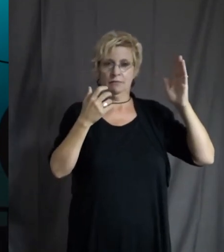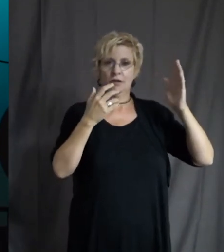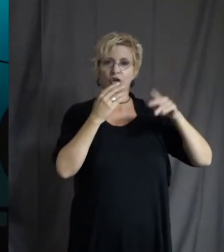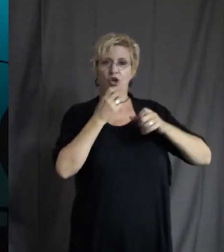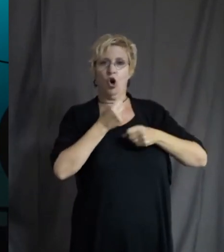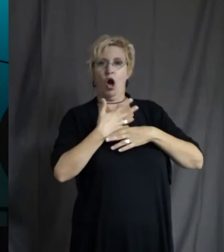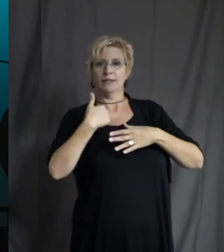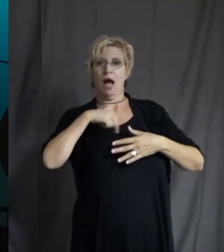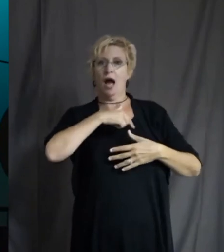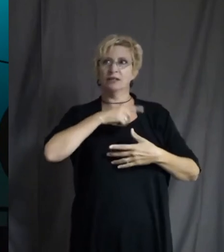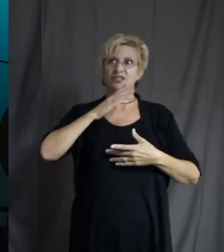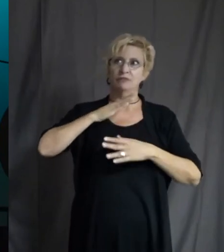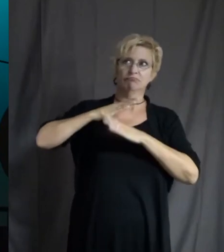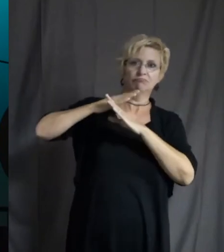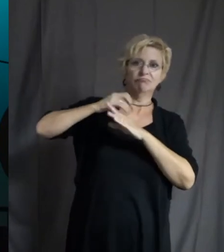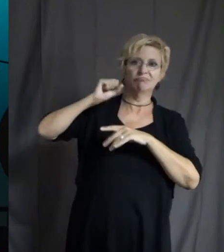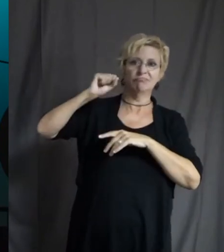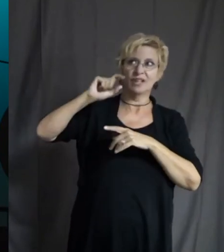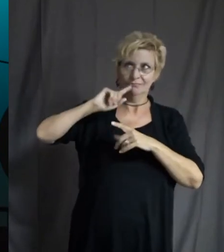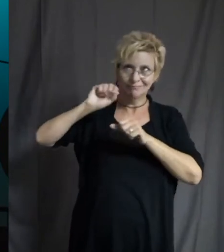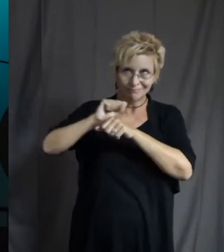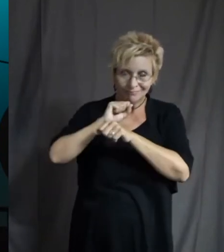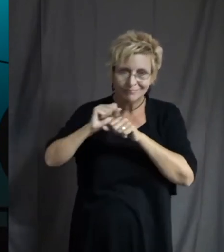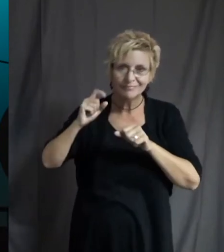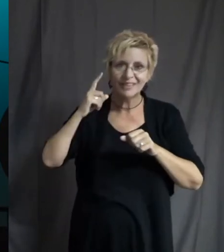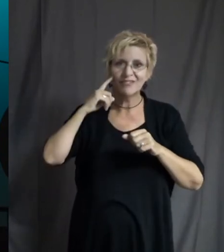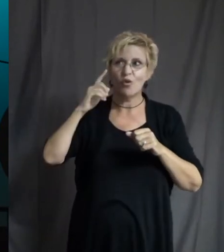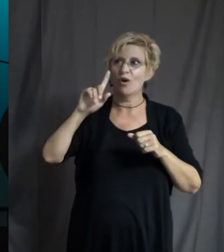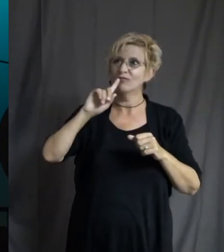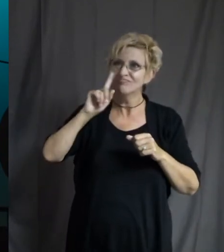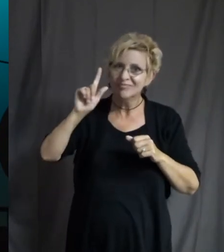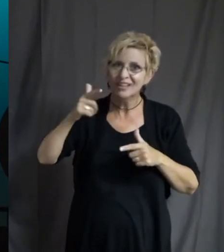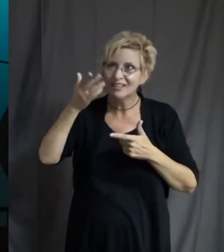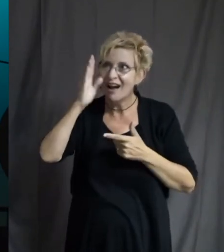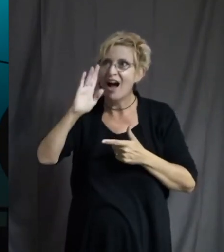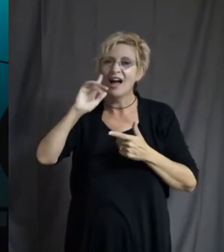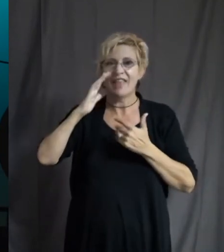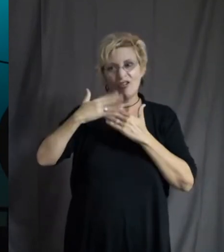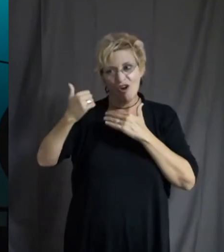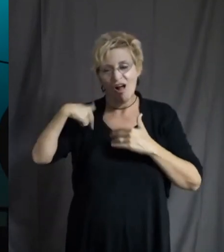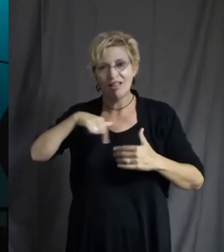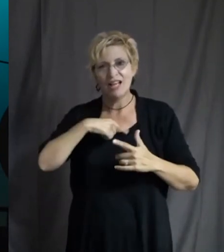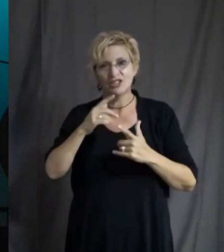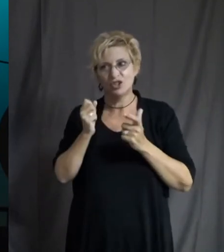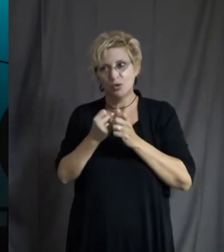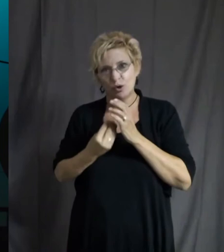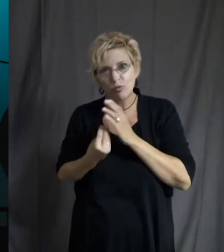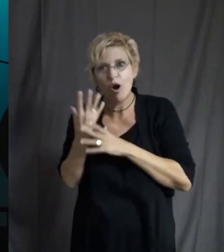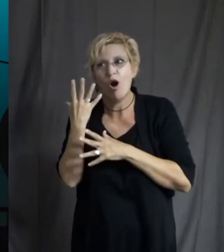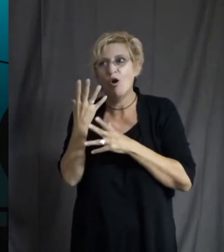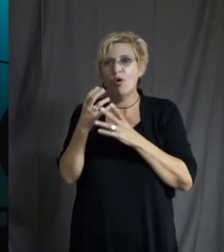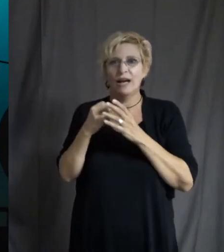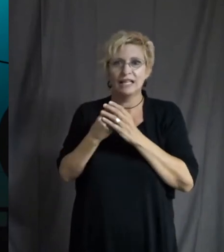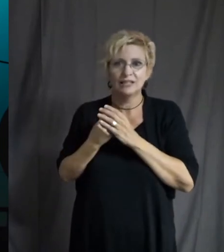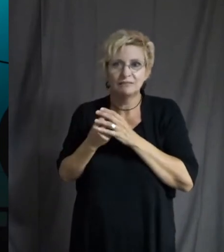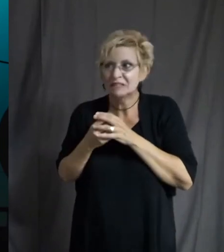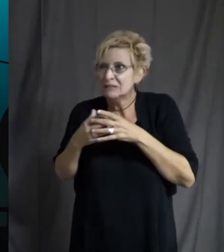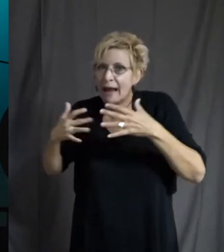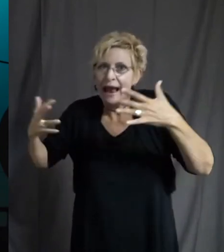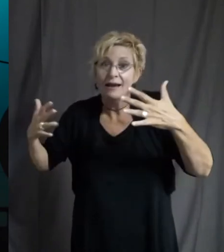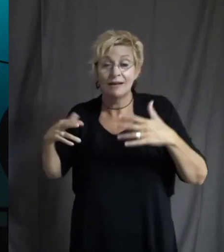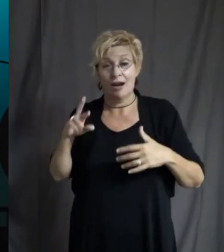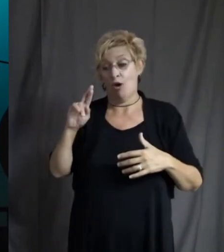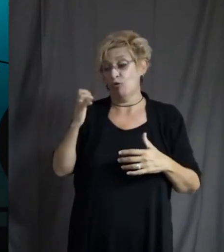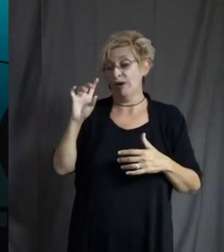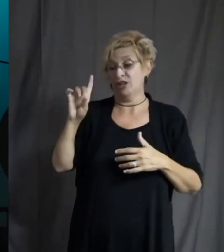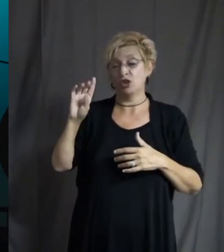divine that's calling us to live, to grow, to expand in greater ways. Or as Richard Bach once invited us to